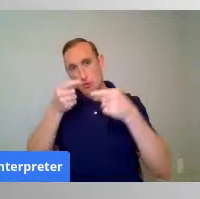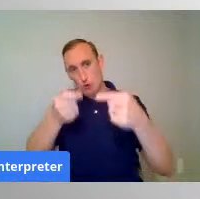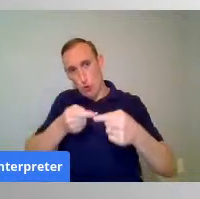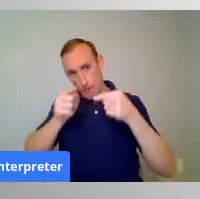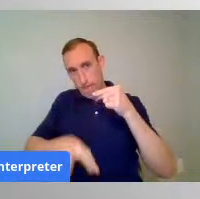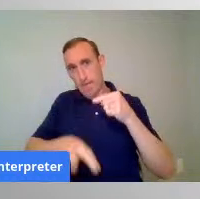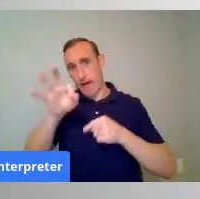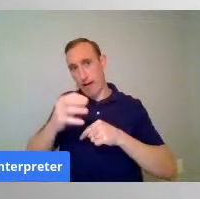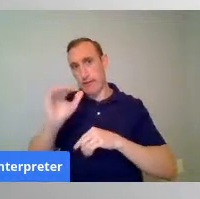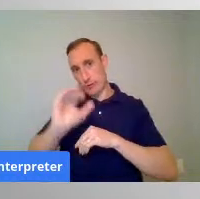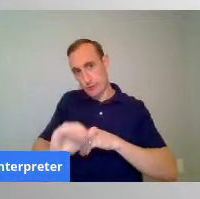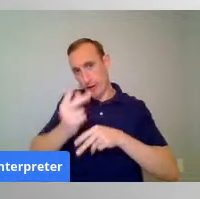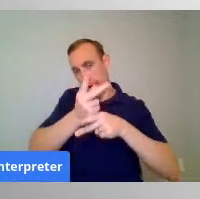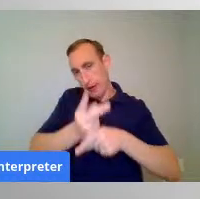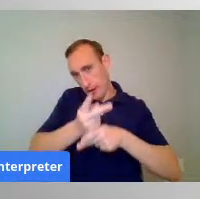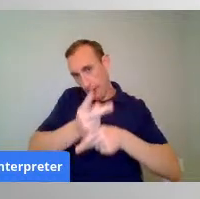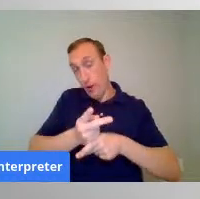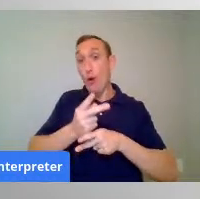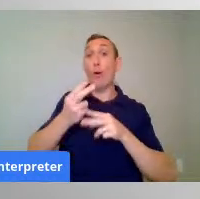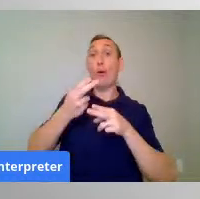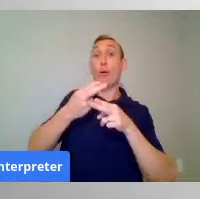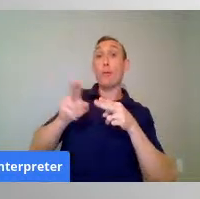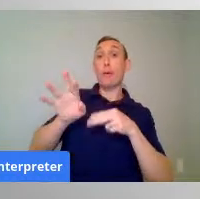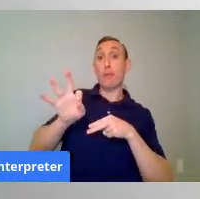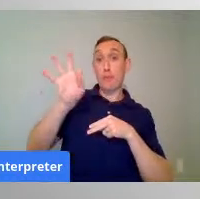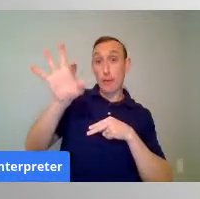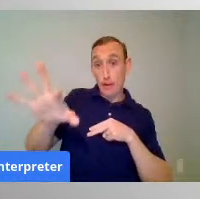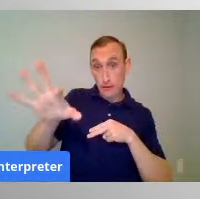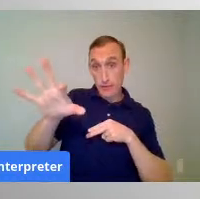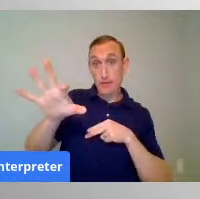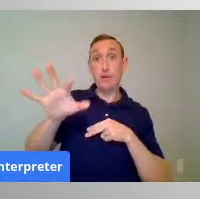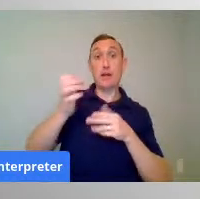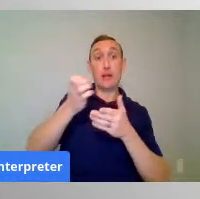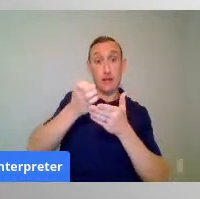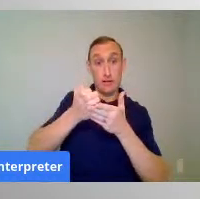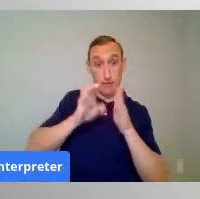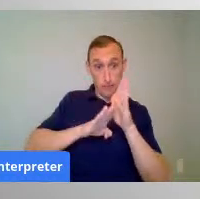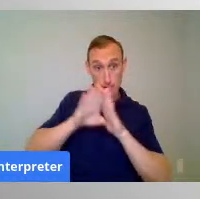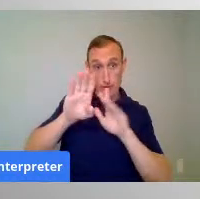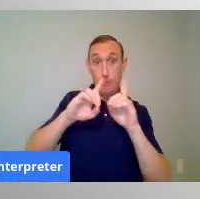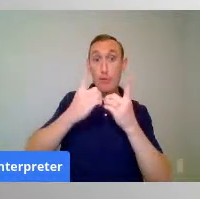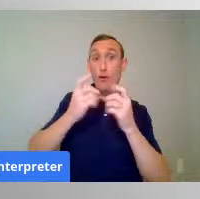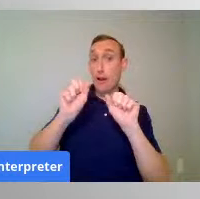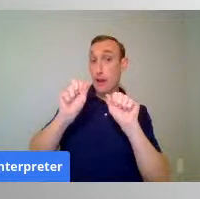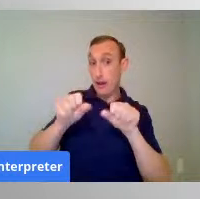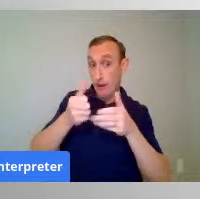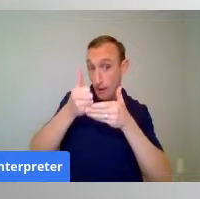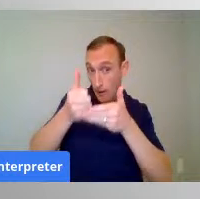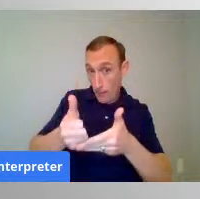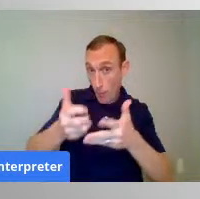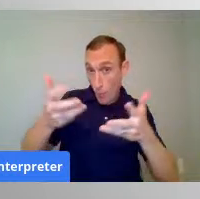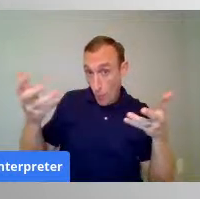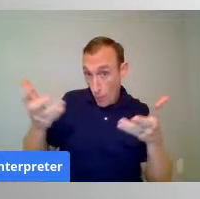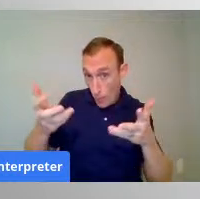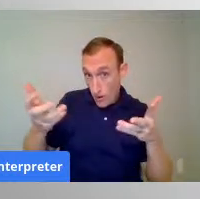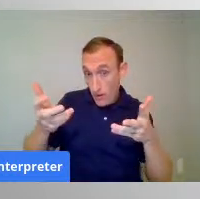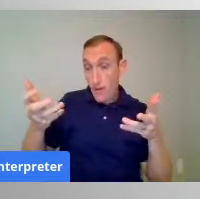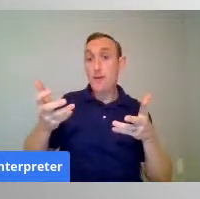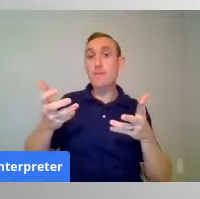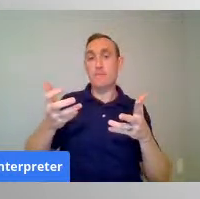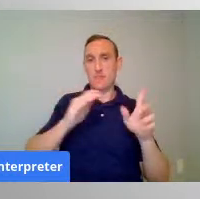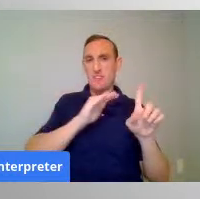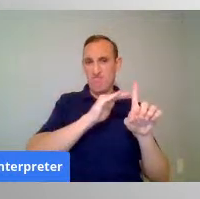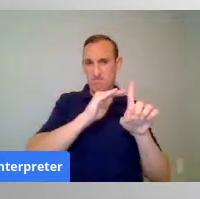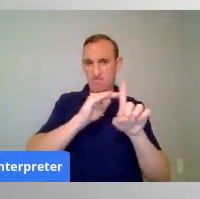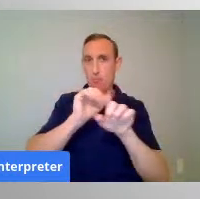make a very brief mention that I think one of the things that our economic development department can do can make employers more aware